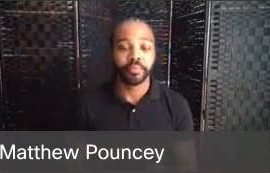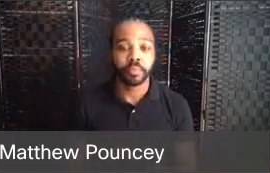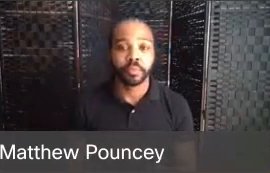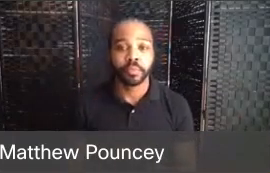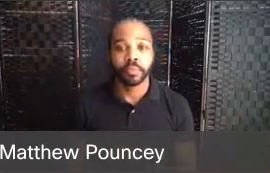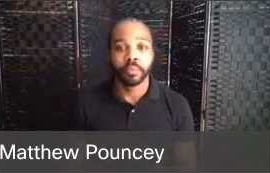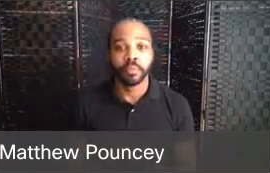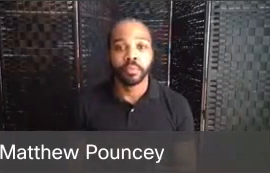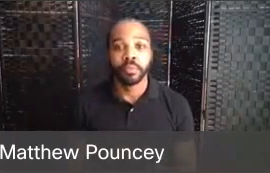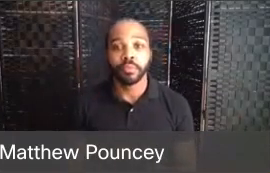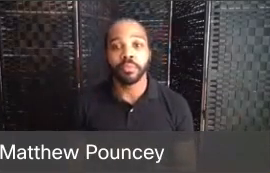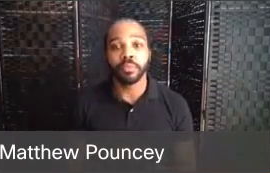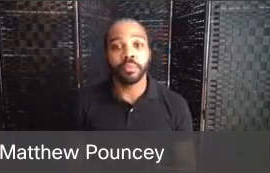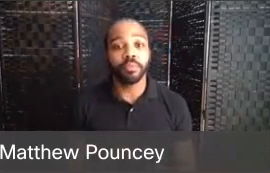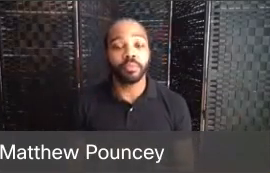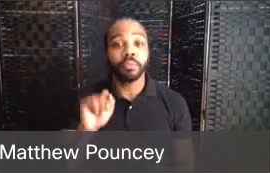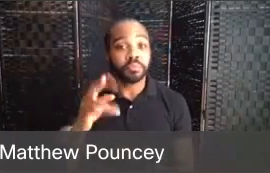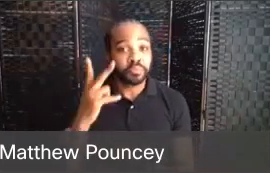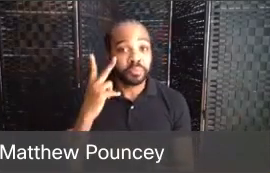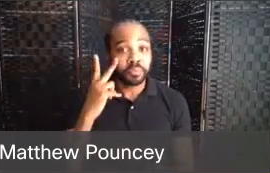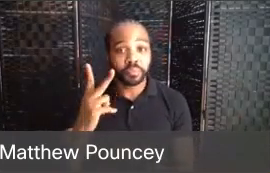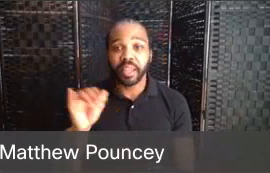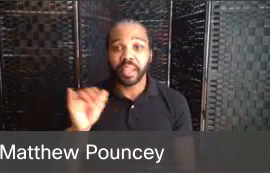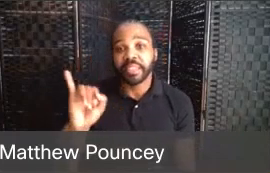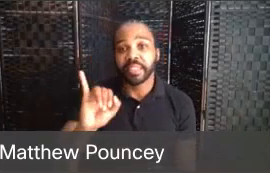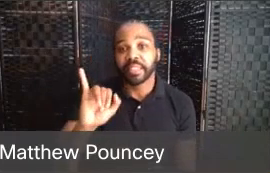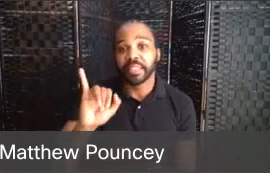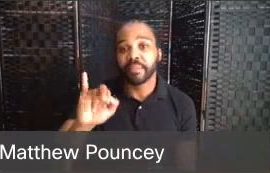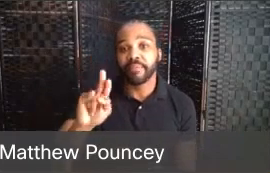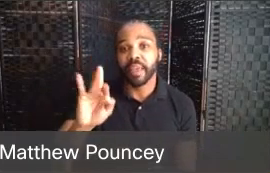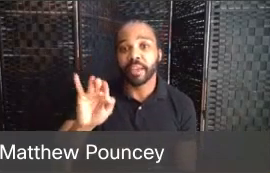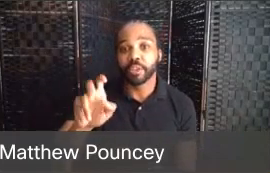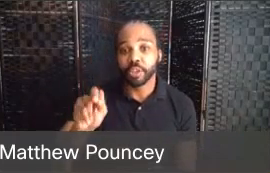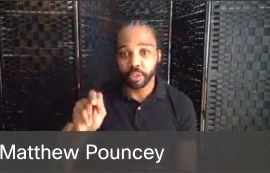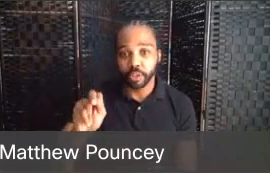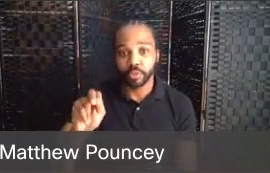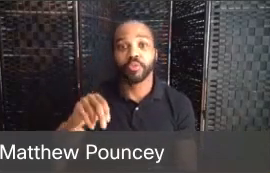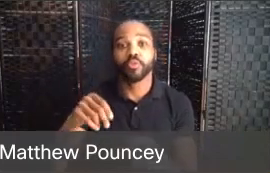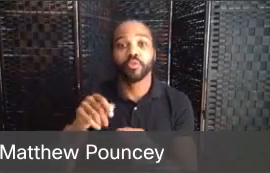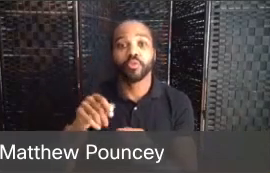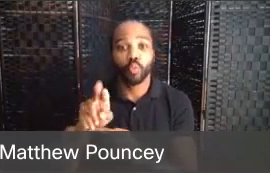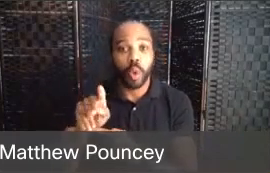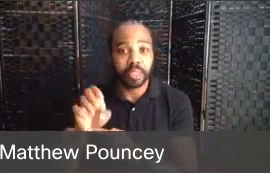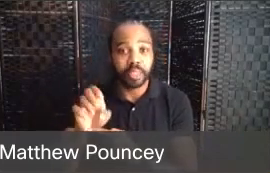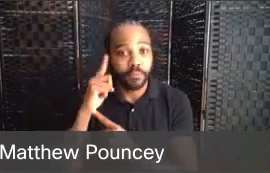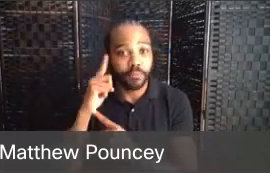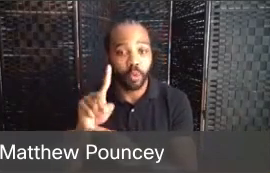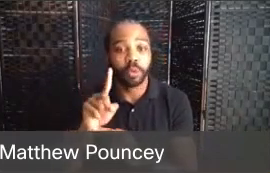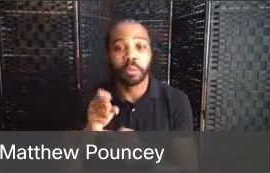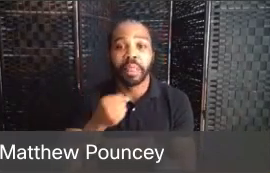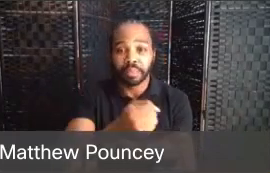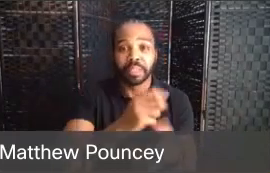So if we look at infection rate and death rate by placement type for our major placement types, of